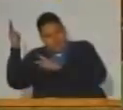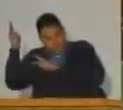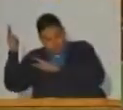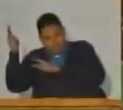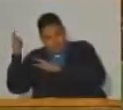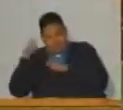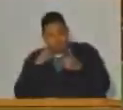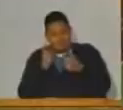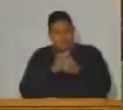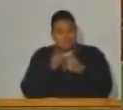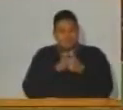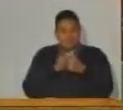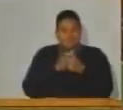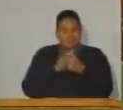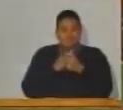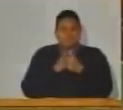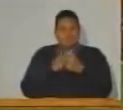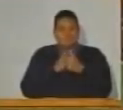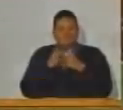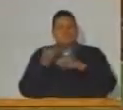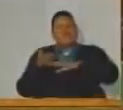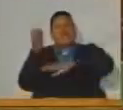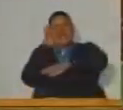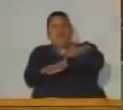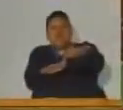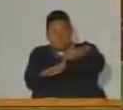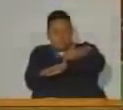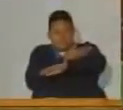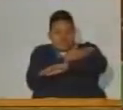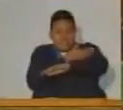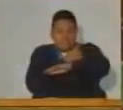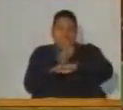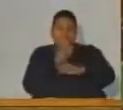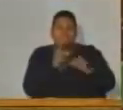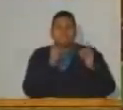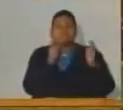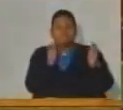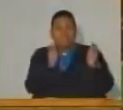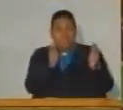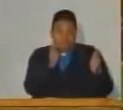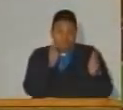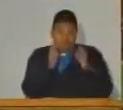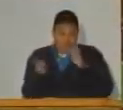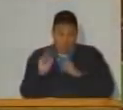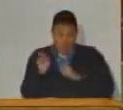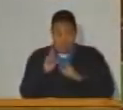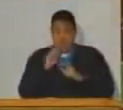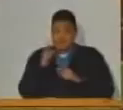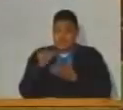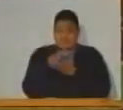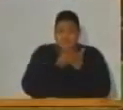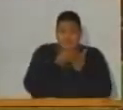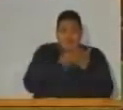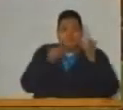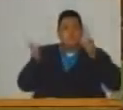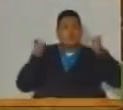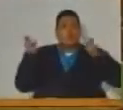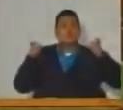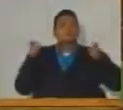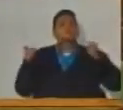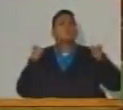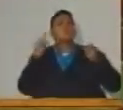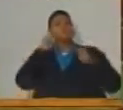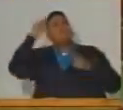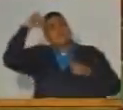are: one, the enhancement of the speed with which contemporary financial controls